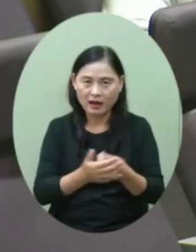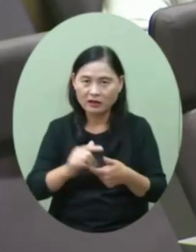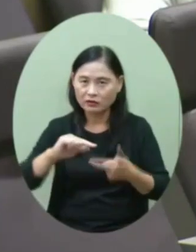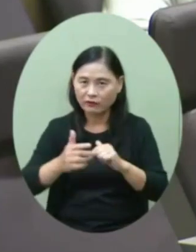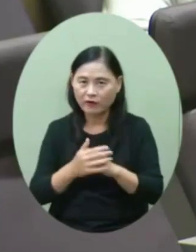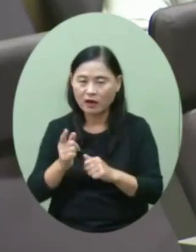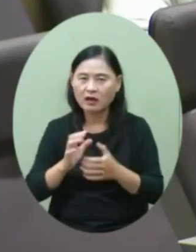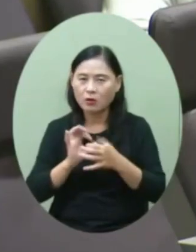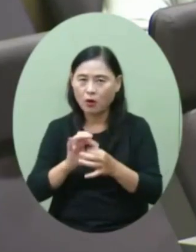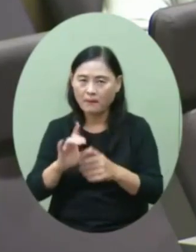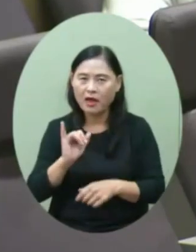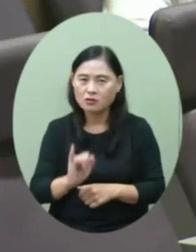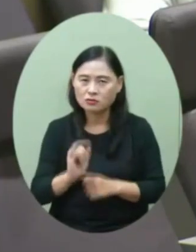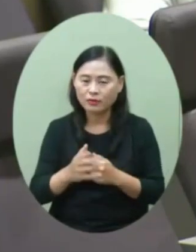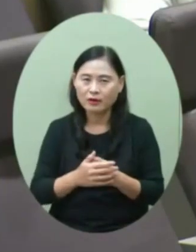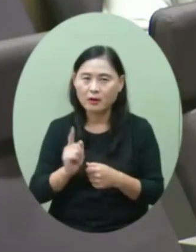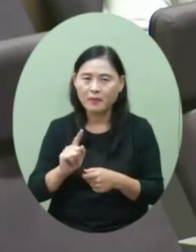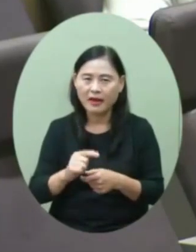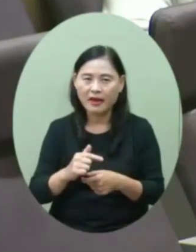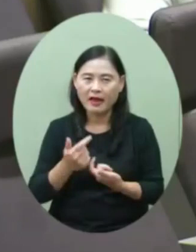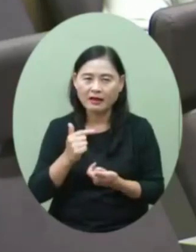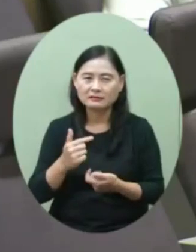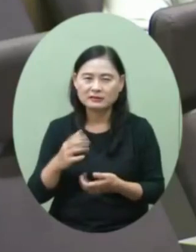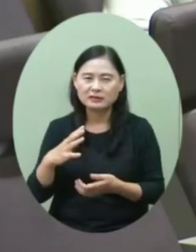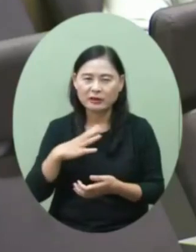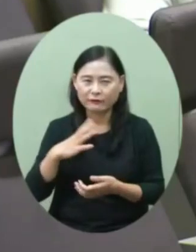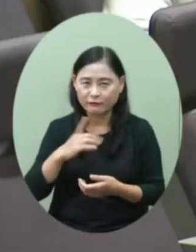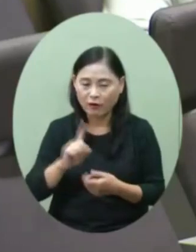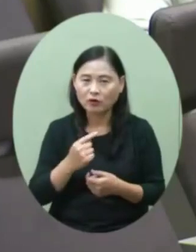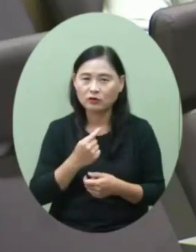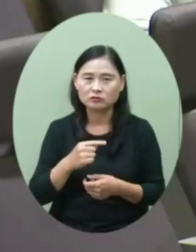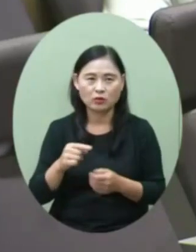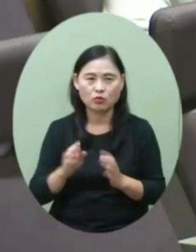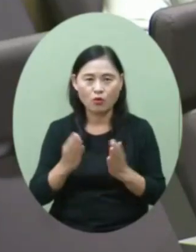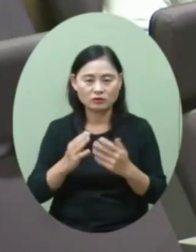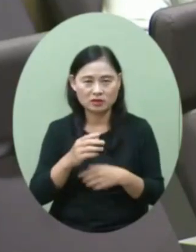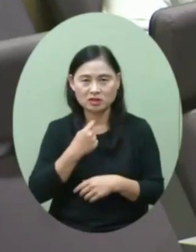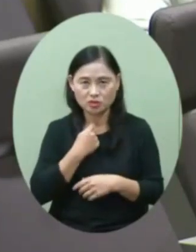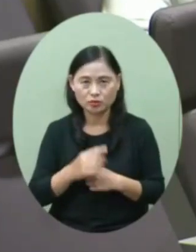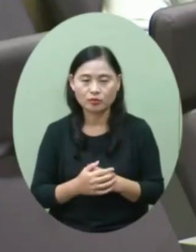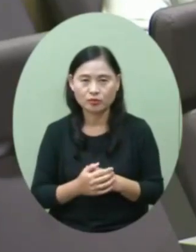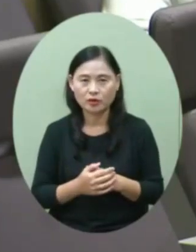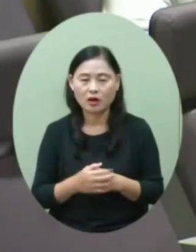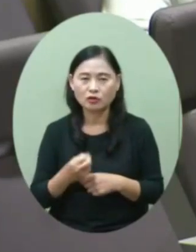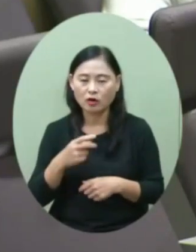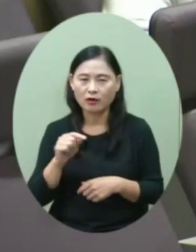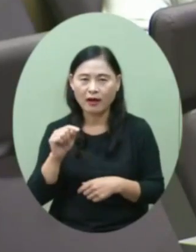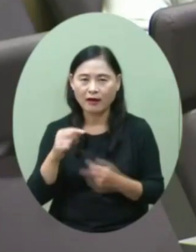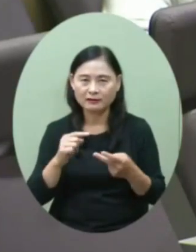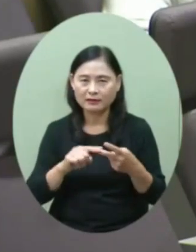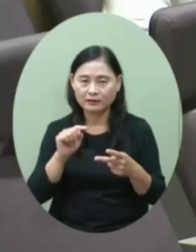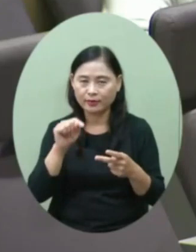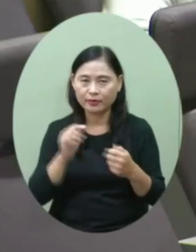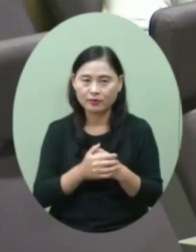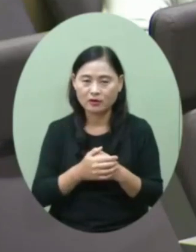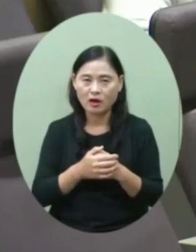and interception of communications and so forth. What types of crimes and to what extent will you use such